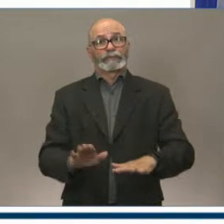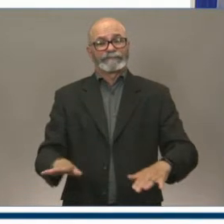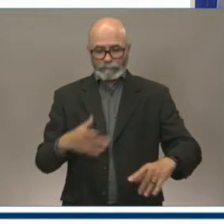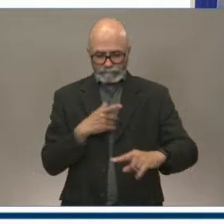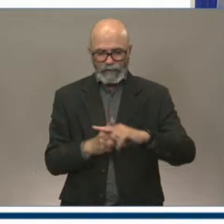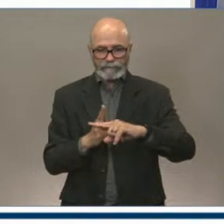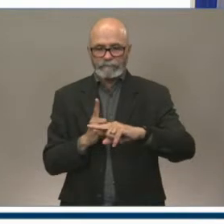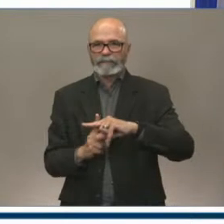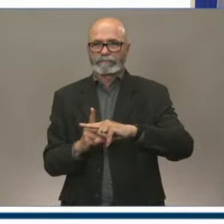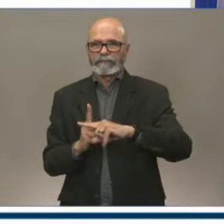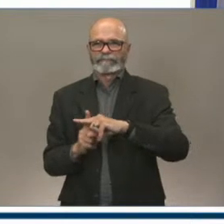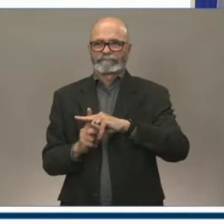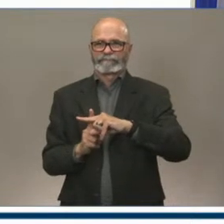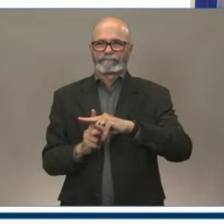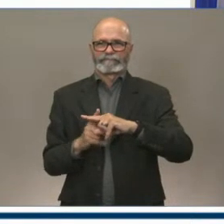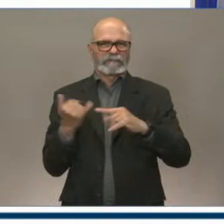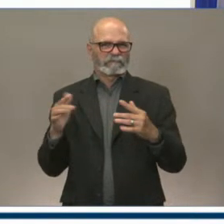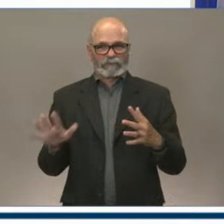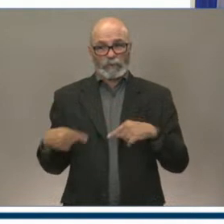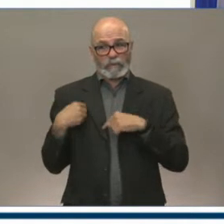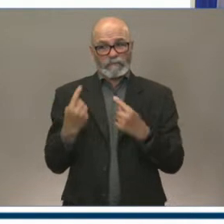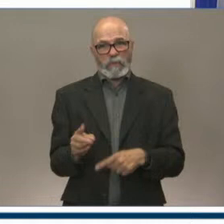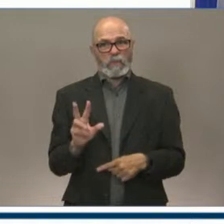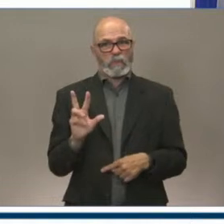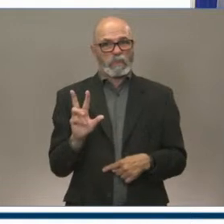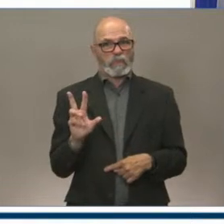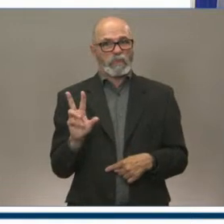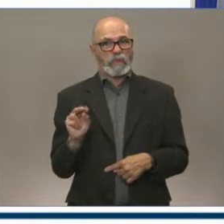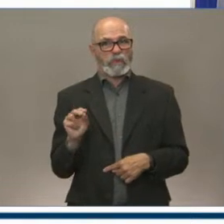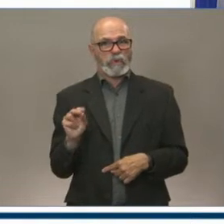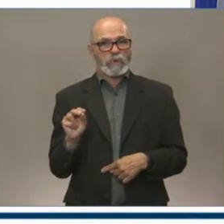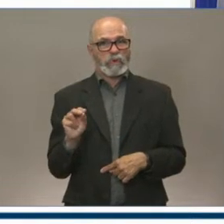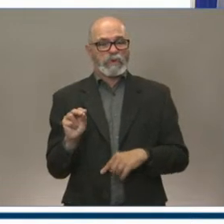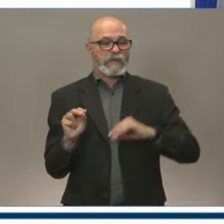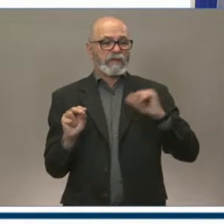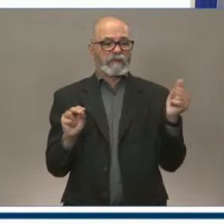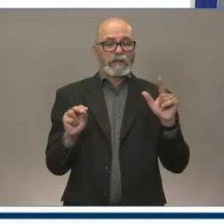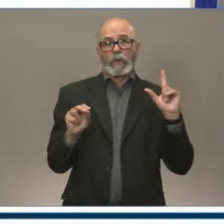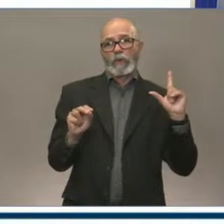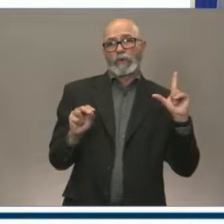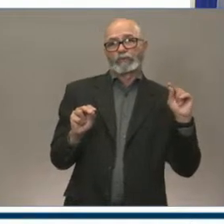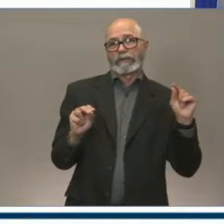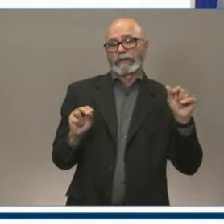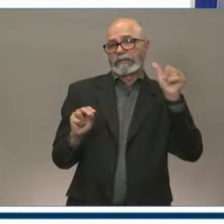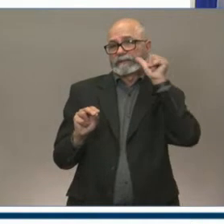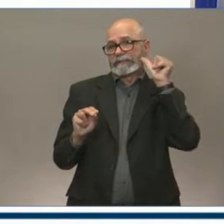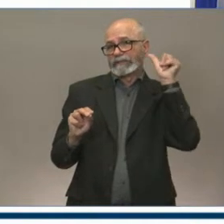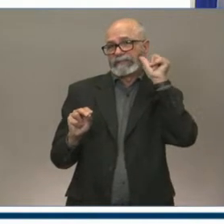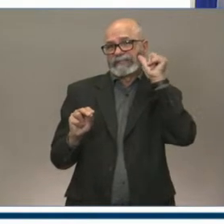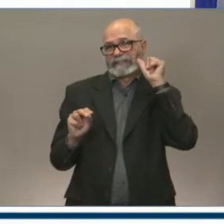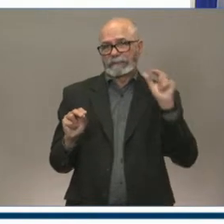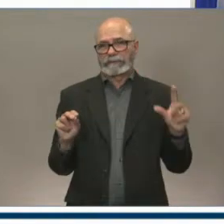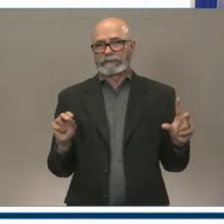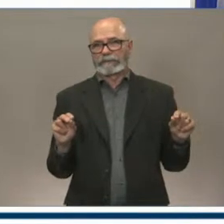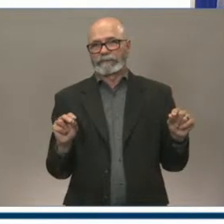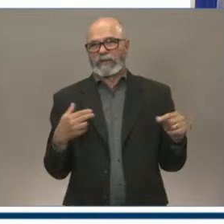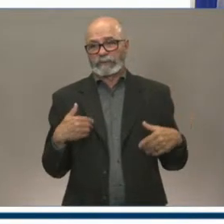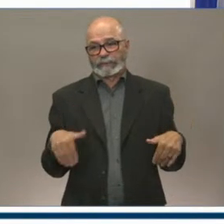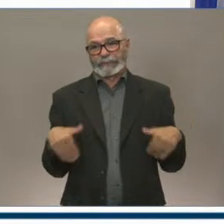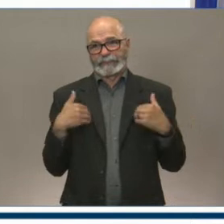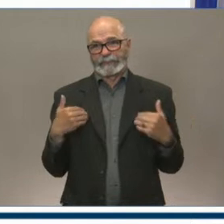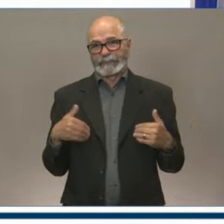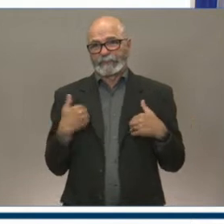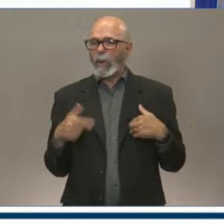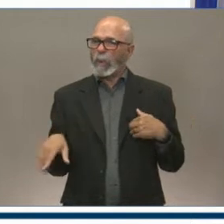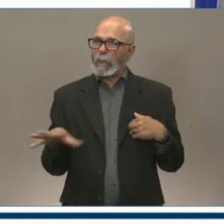announced today, 20 yesterday. They're among the highest number of age cohorts right after the next group up,